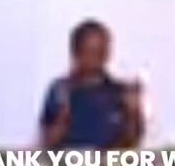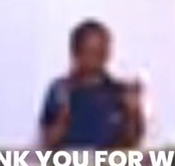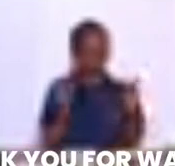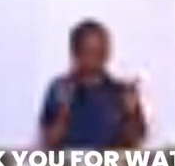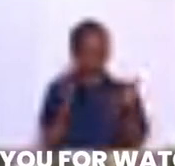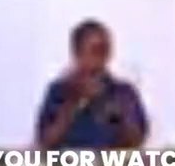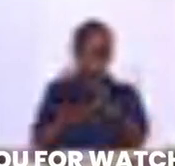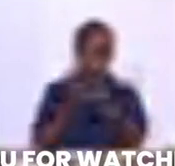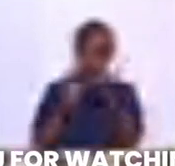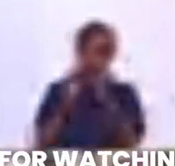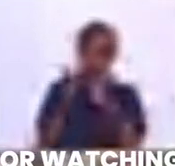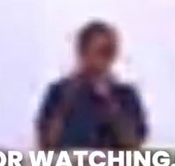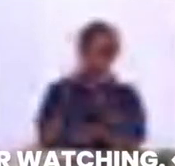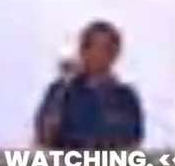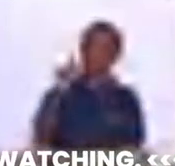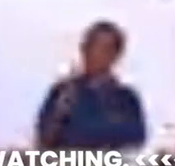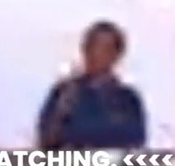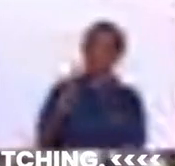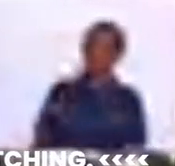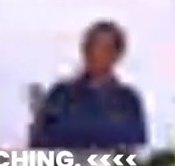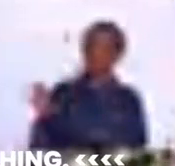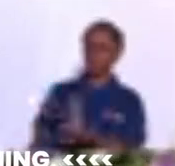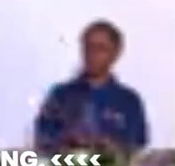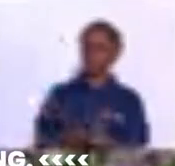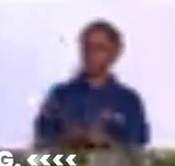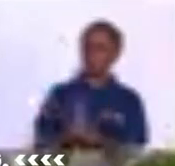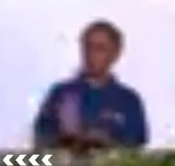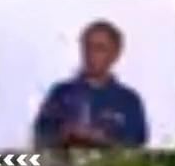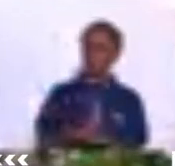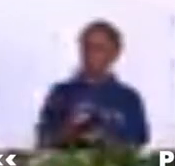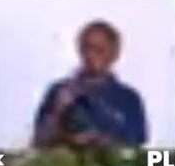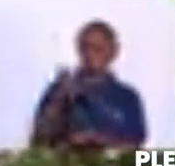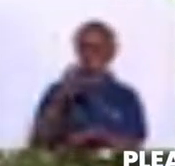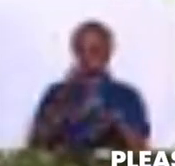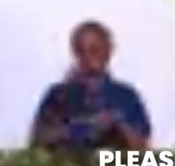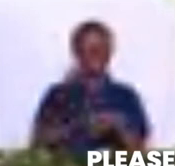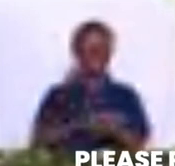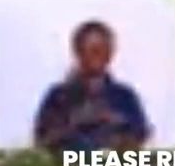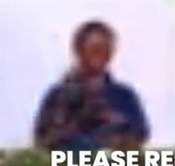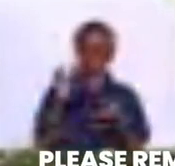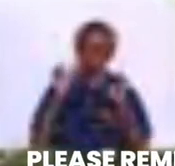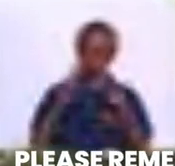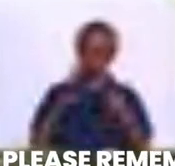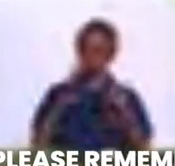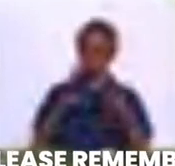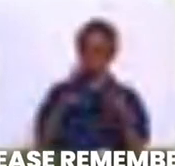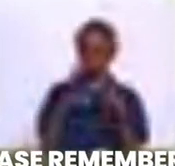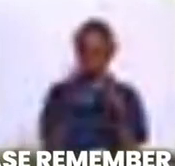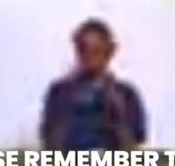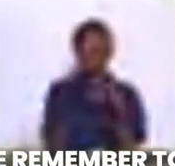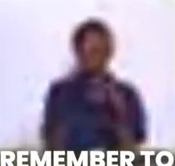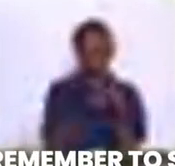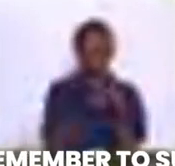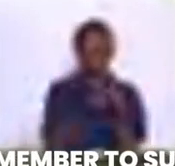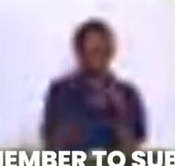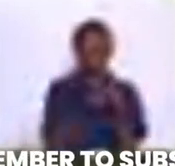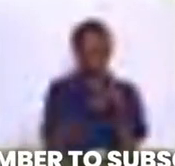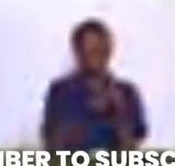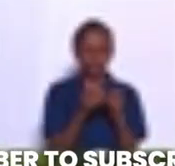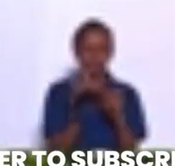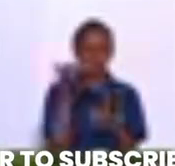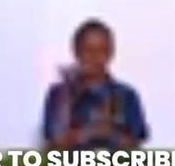When you're talking to him, he's busy. And sometimes they may even busy chatting.